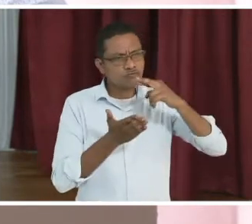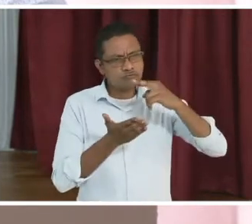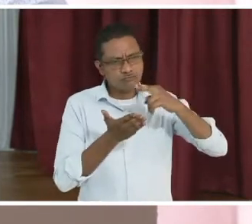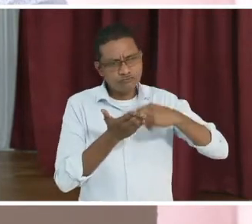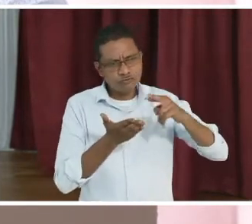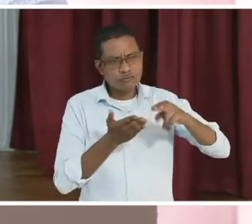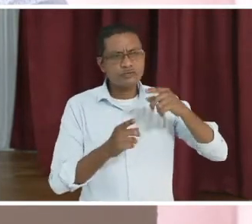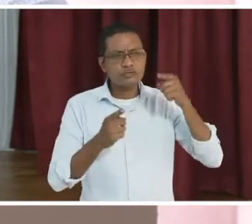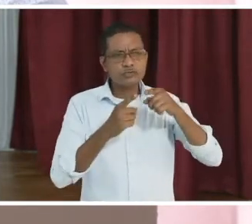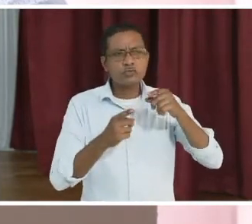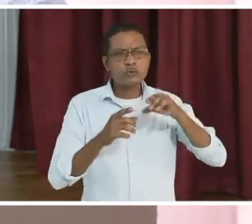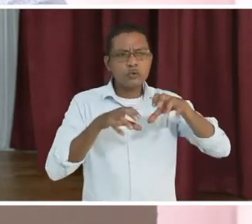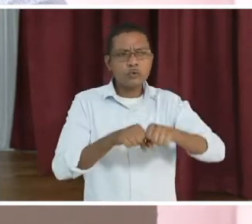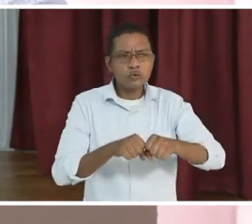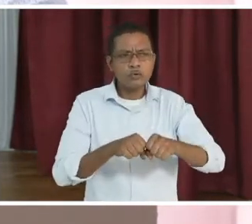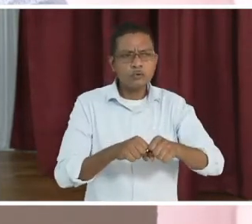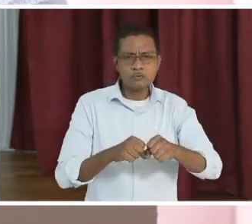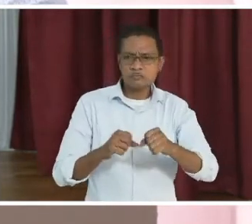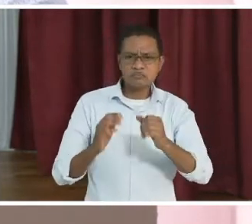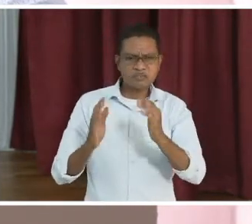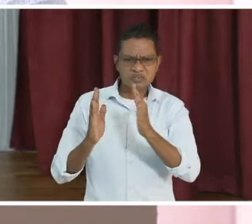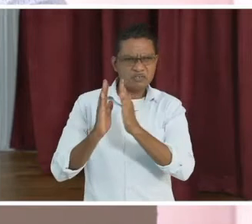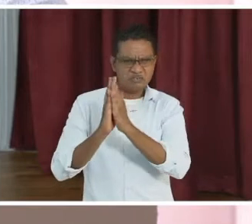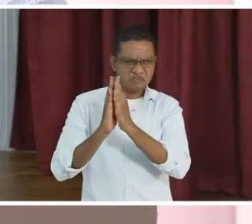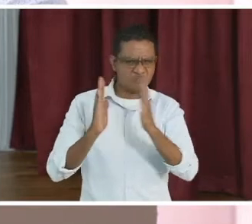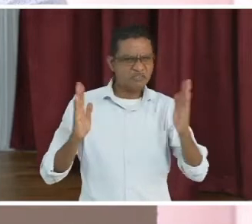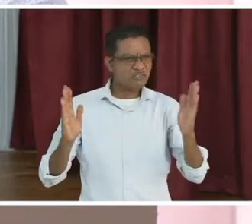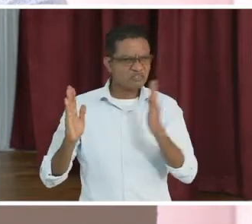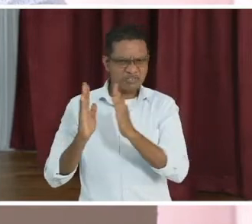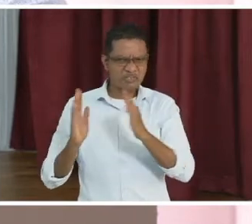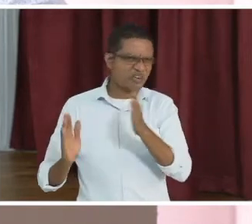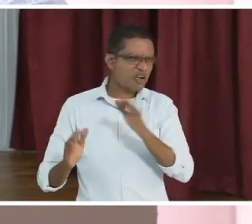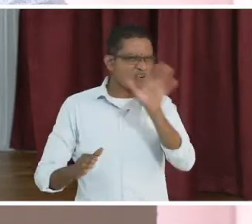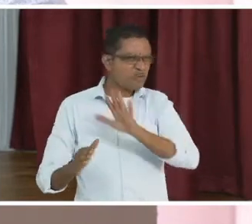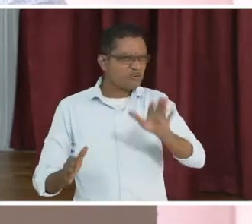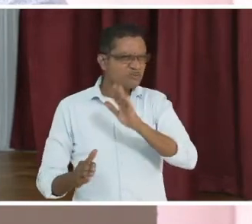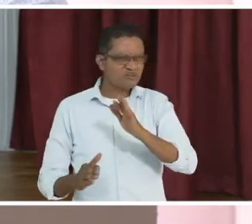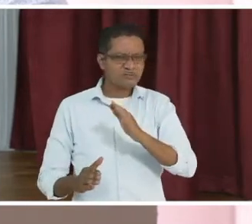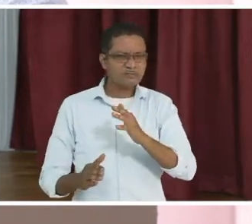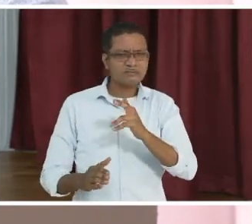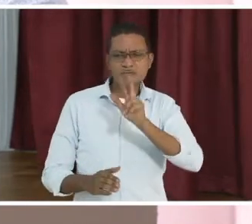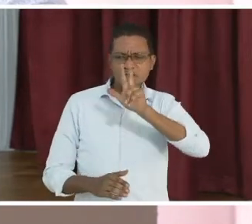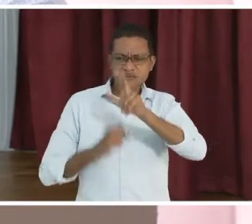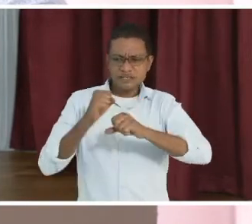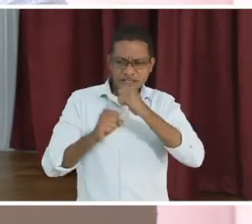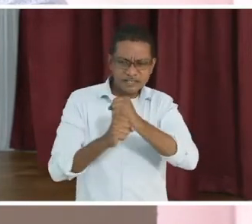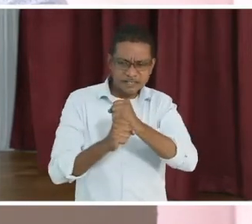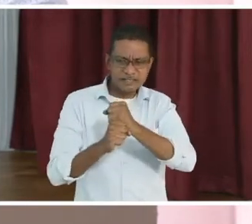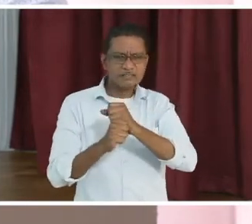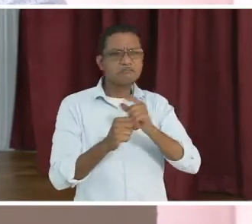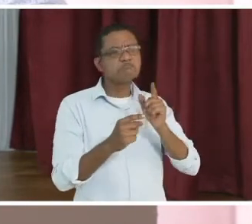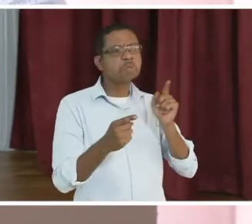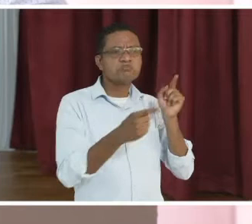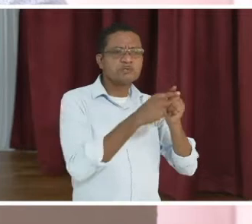from minimum 3 years to a maximum of 5 years. So you're renting the unit through that period, and at the